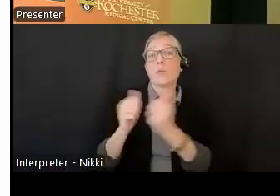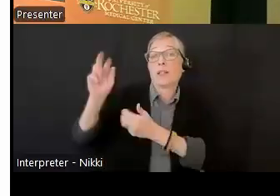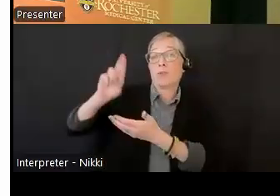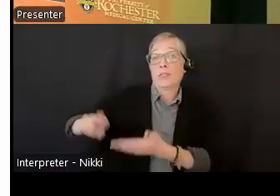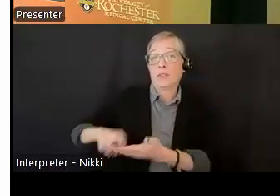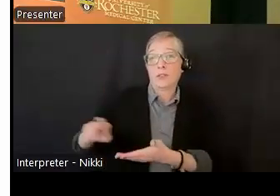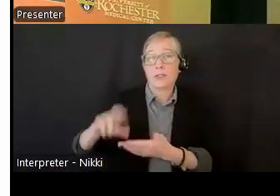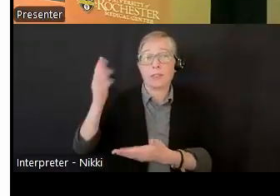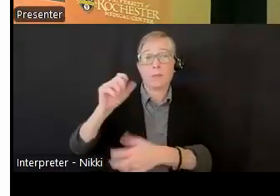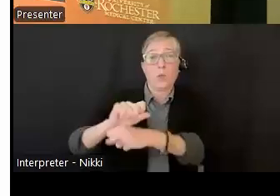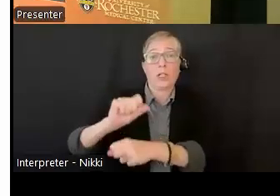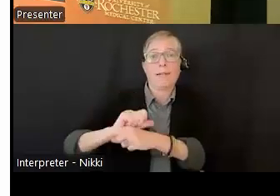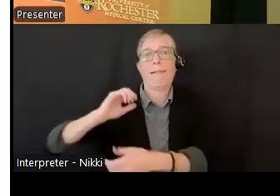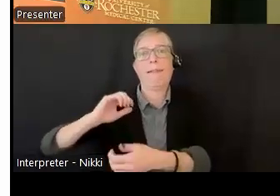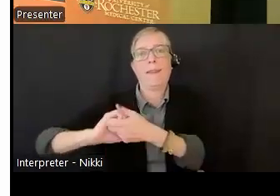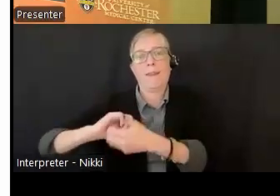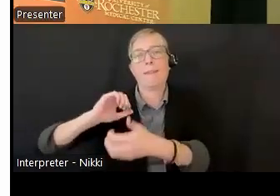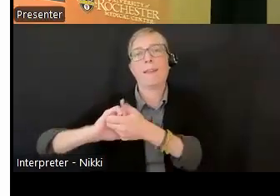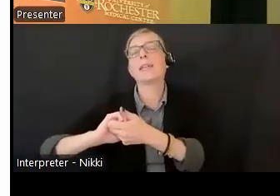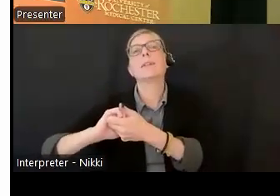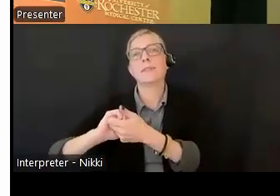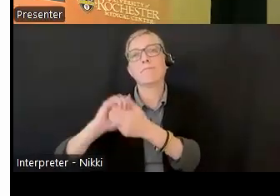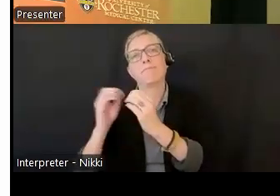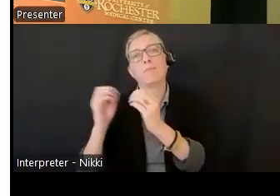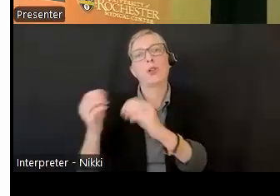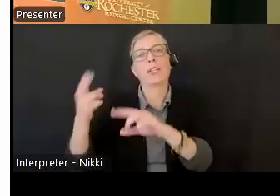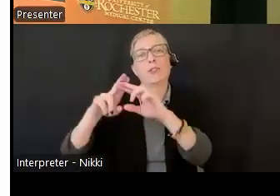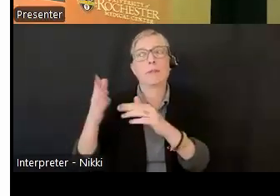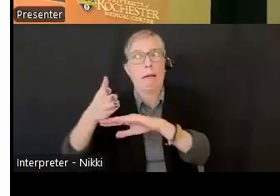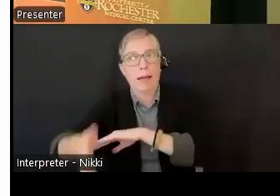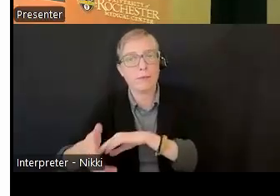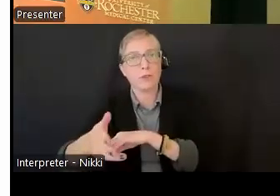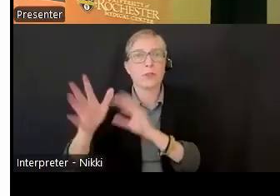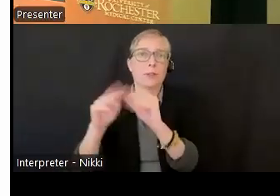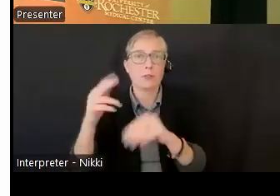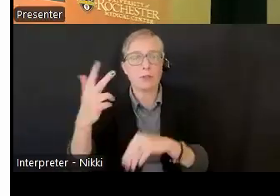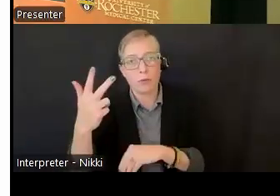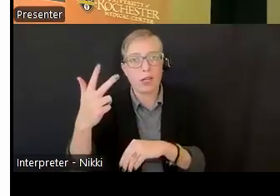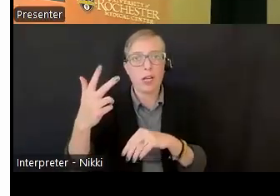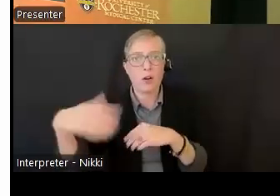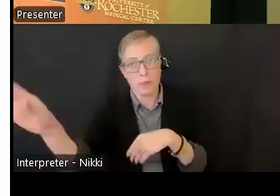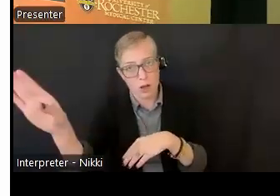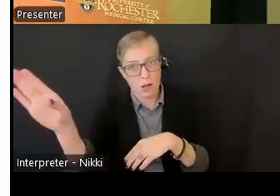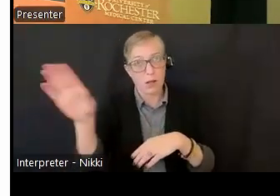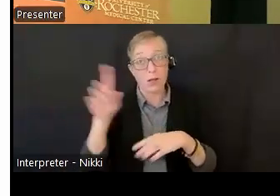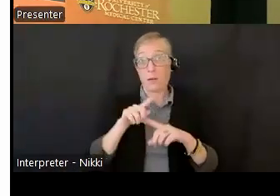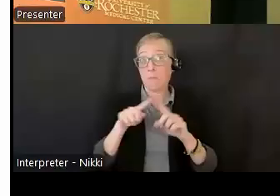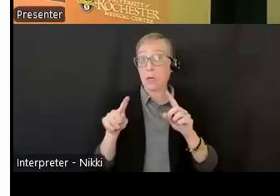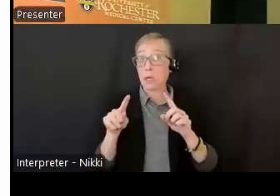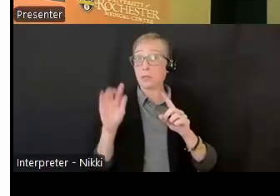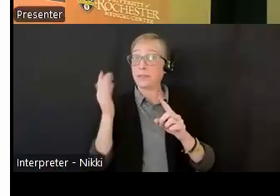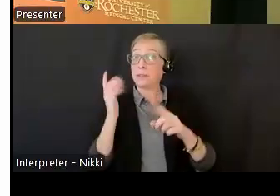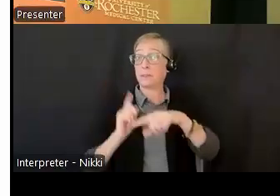is usually assessed over 3 or more sessions versus 2, but the general trend upward is great to see. So